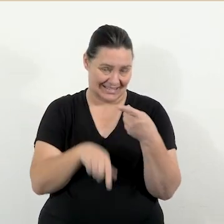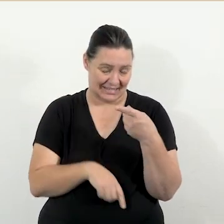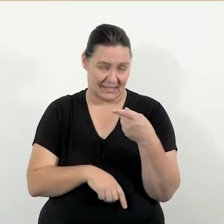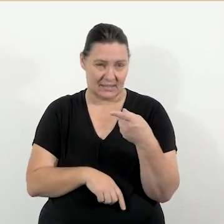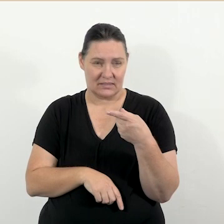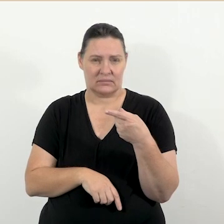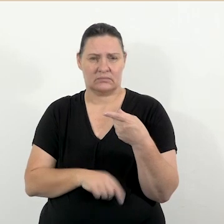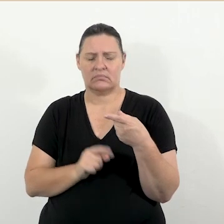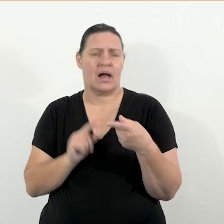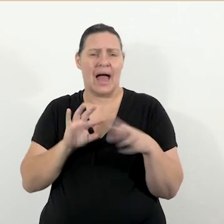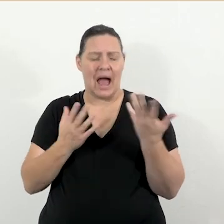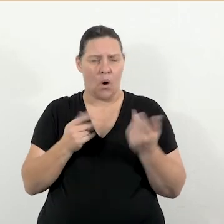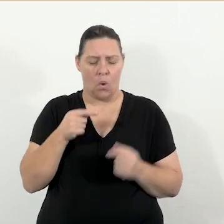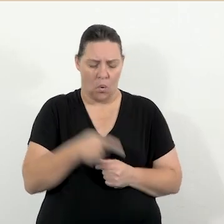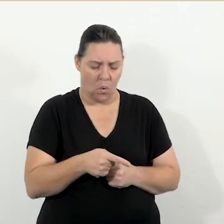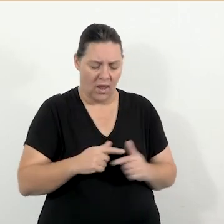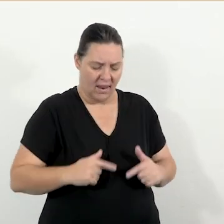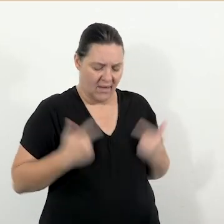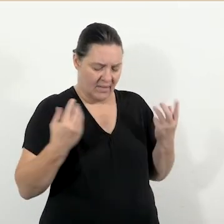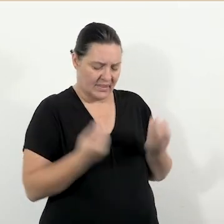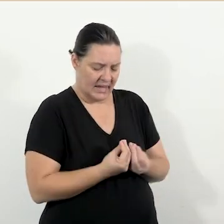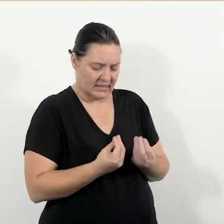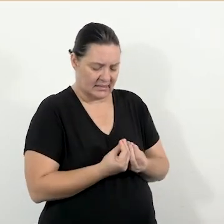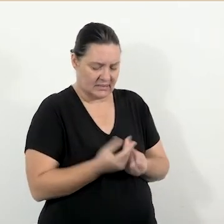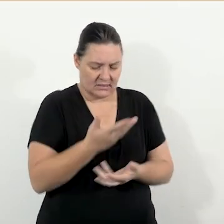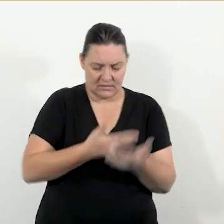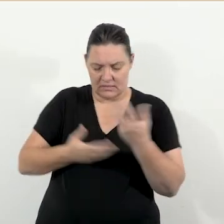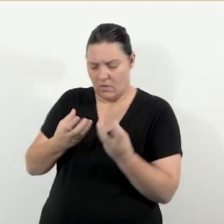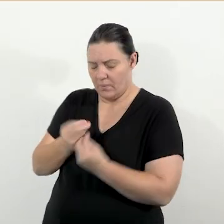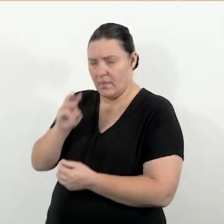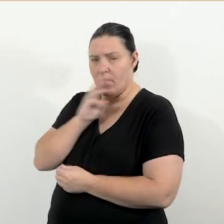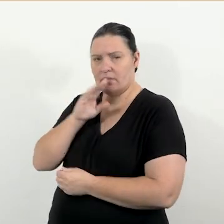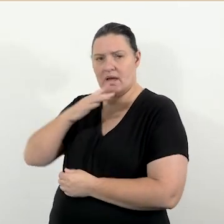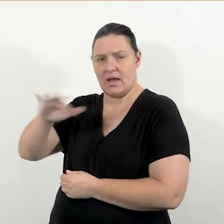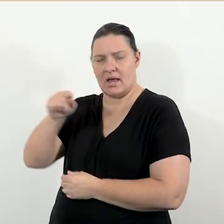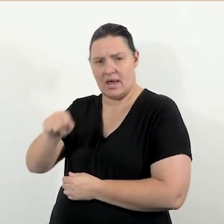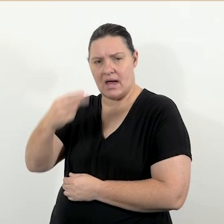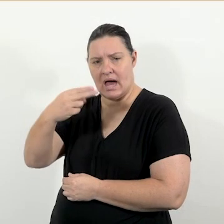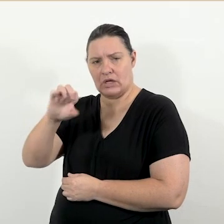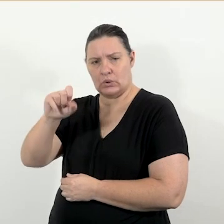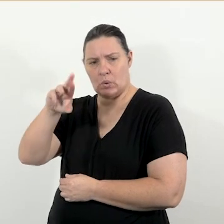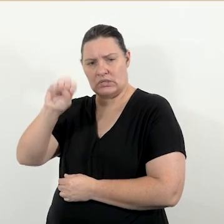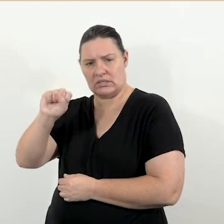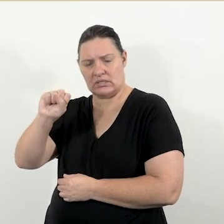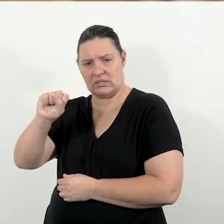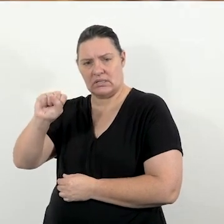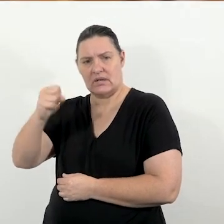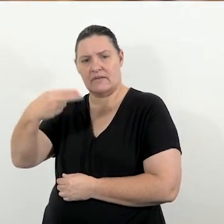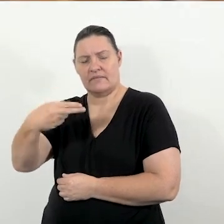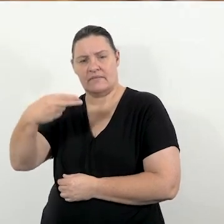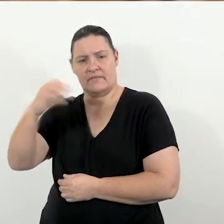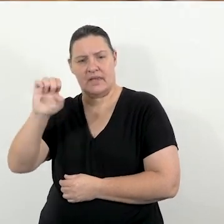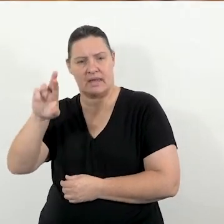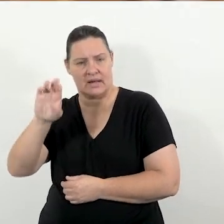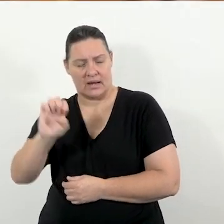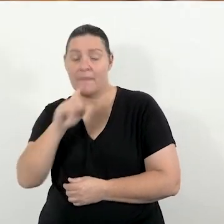hydrosphere. Now, how does living things interact with the hydrosphere? Now, remember that in order